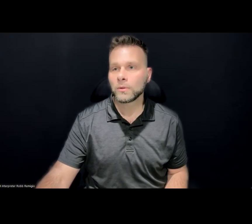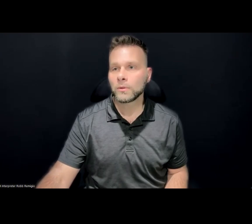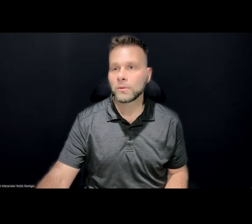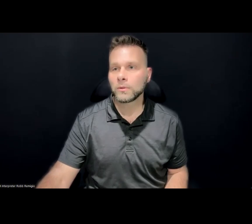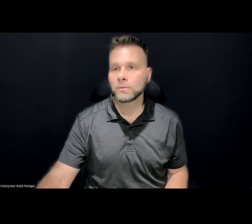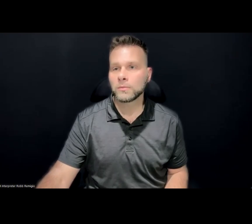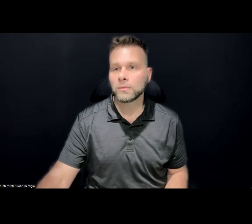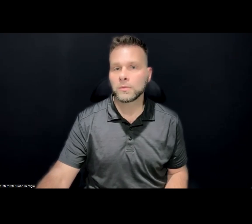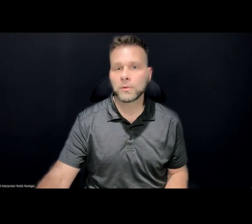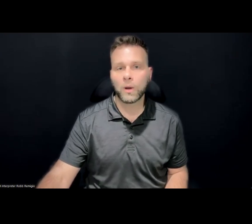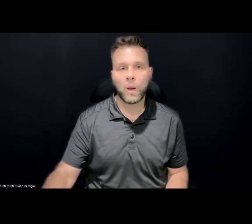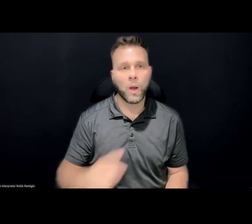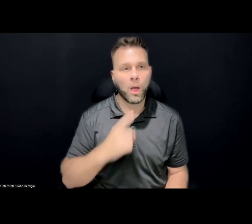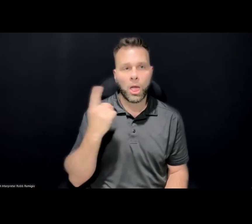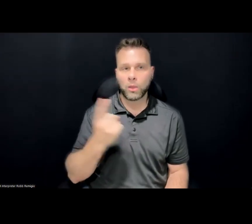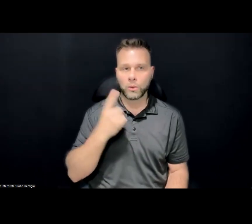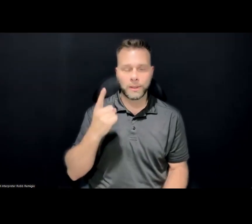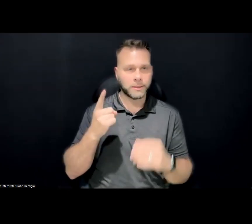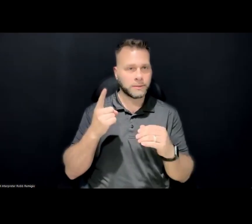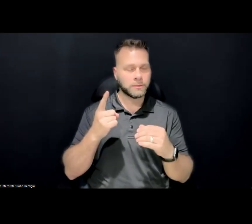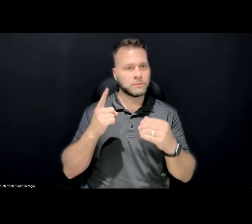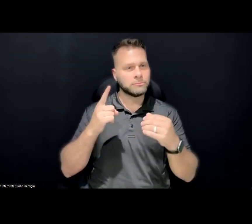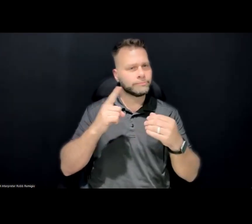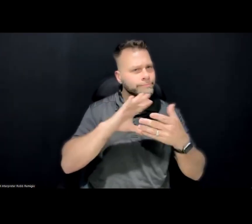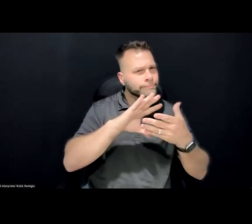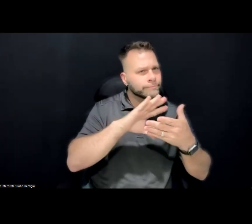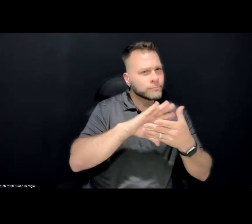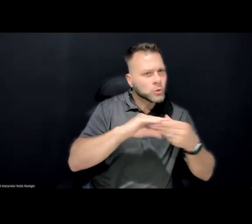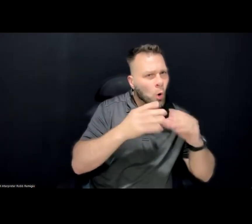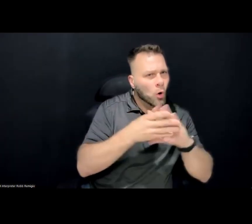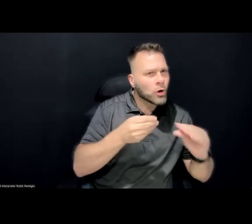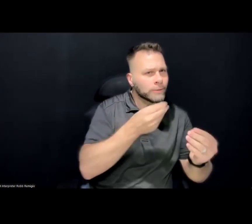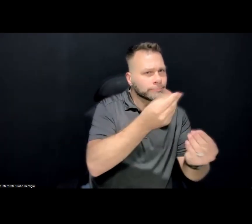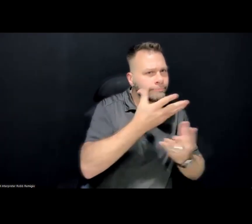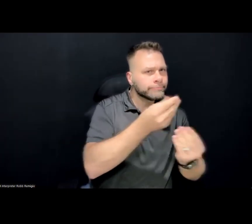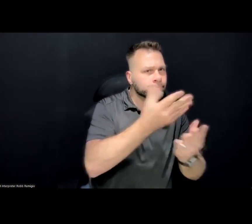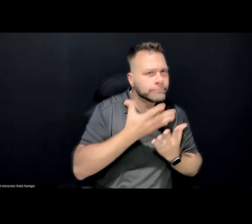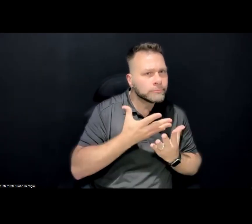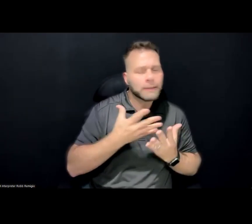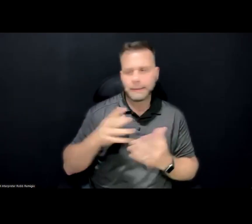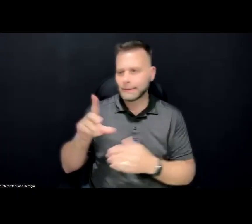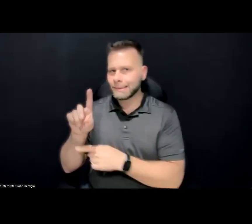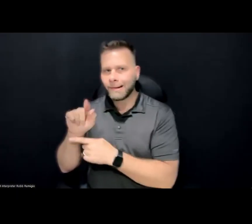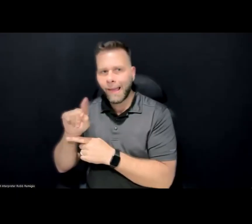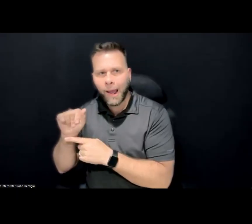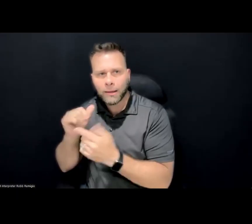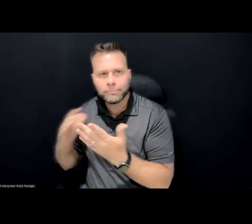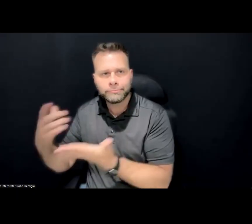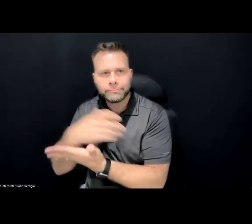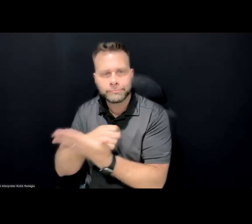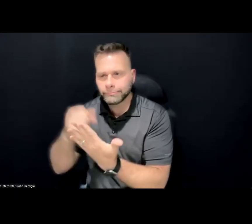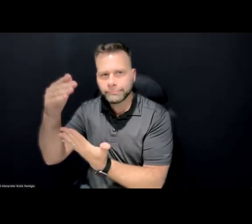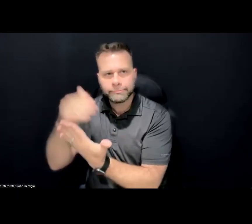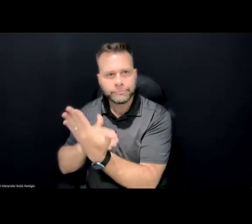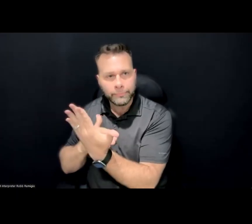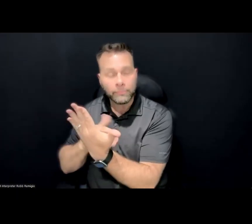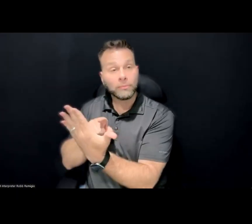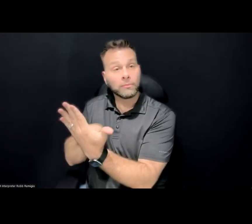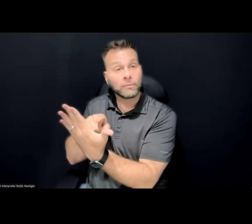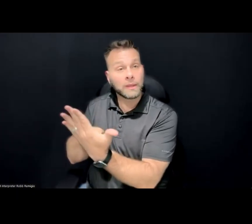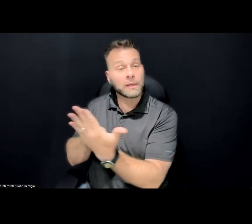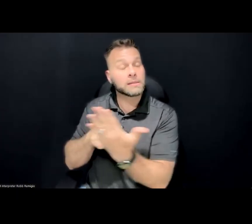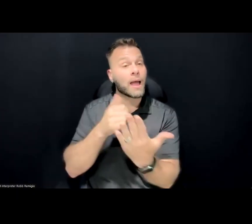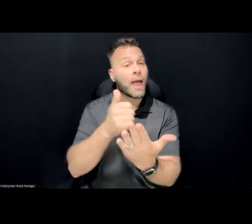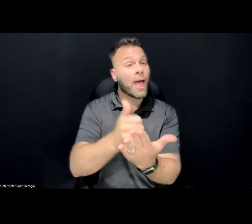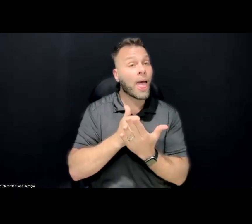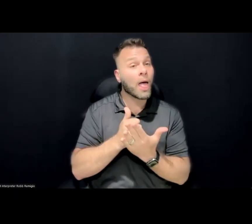data-driven storytelling to illuminate the experience of our immigrant communities. We use the data to identify disparities and